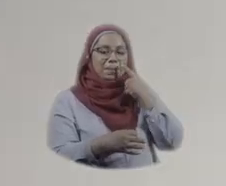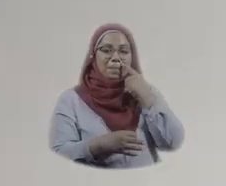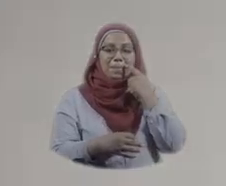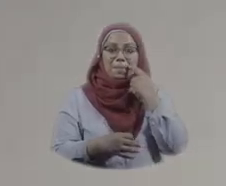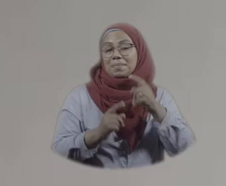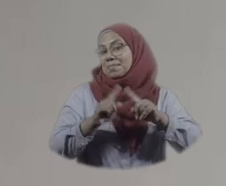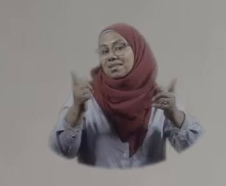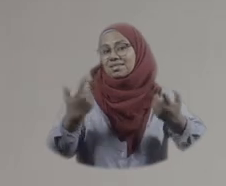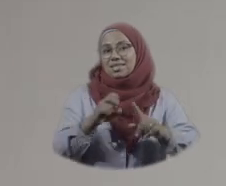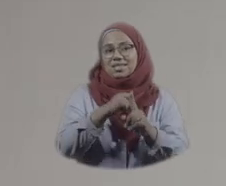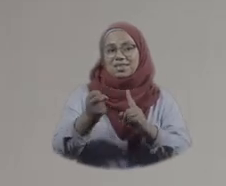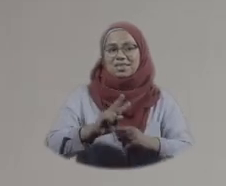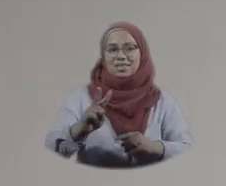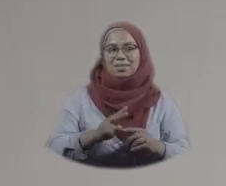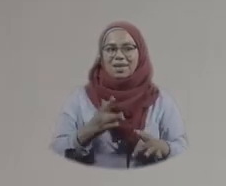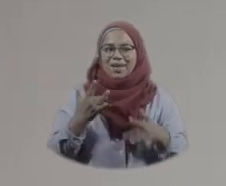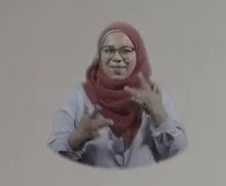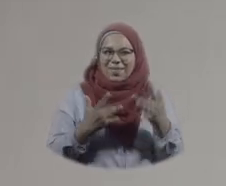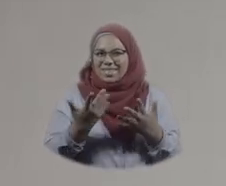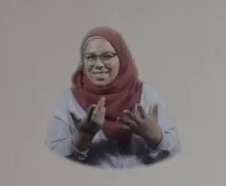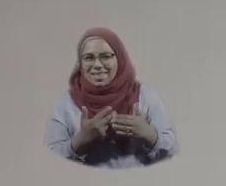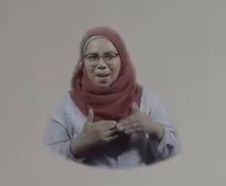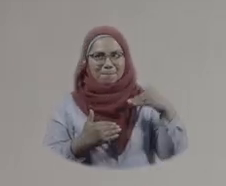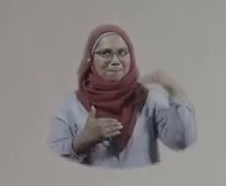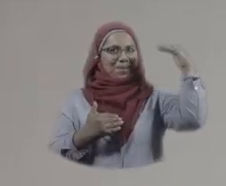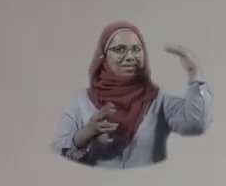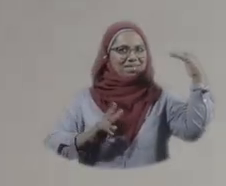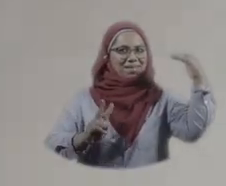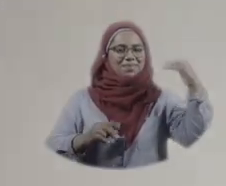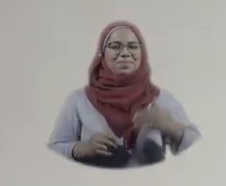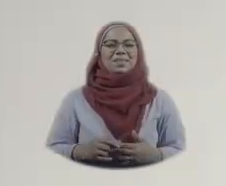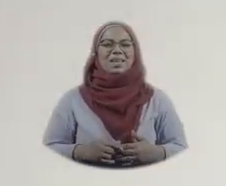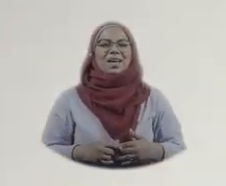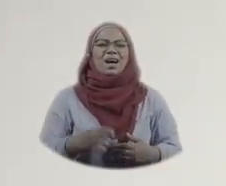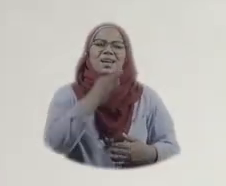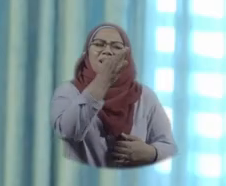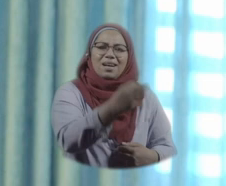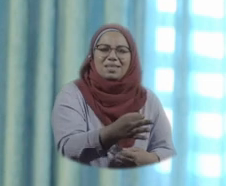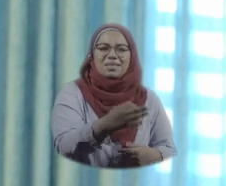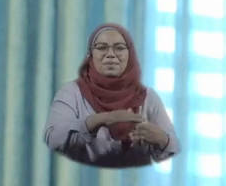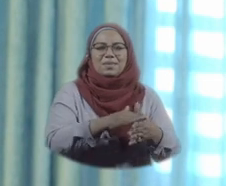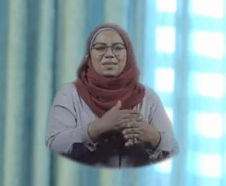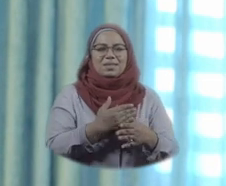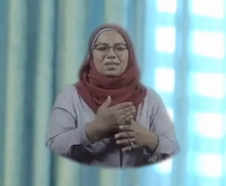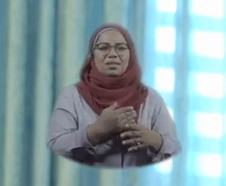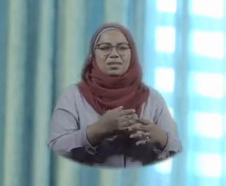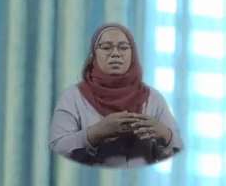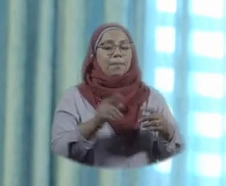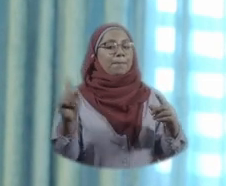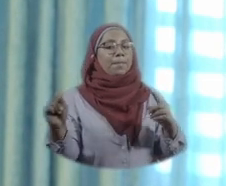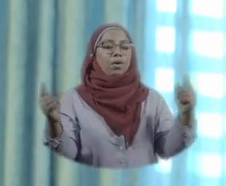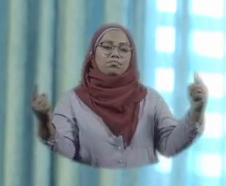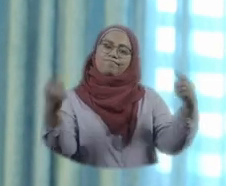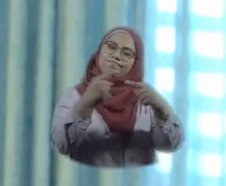mom or something. But yeah, in situations like that, I feel very adult. As for this one, Kurisabavaki,